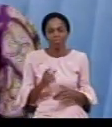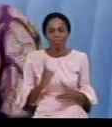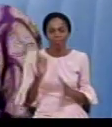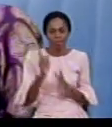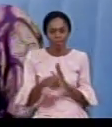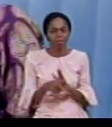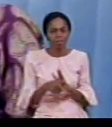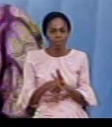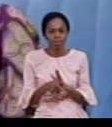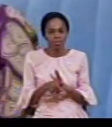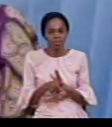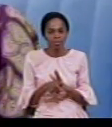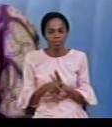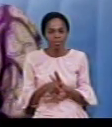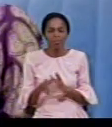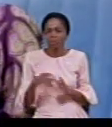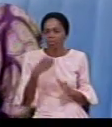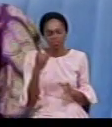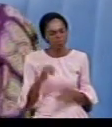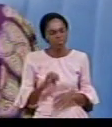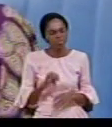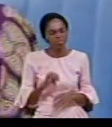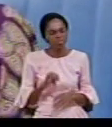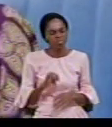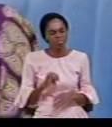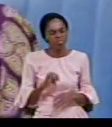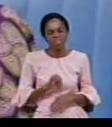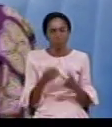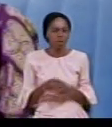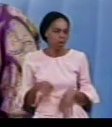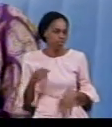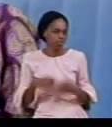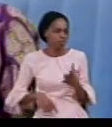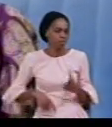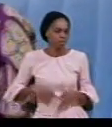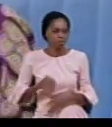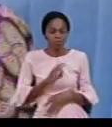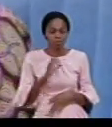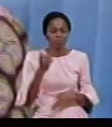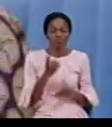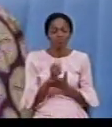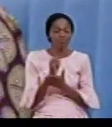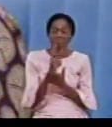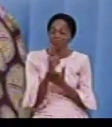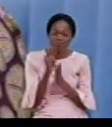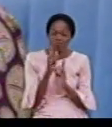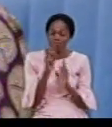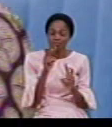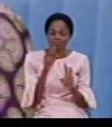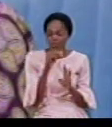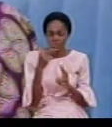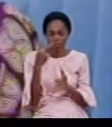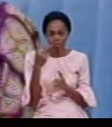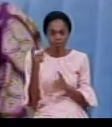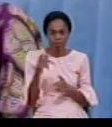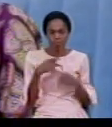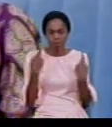they will be watching it on television. I will not see the pastor face to face. I said I won't go.